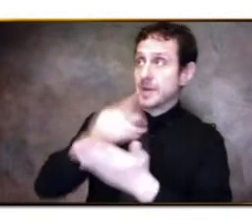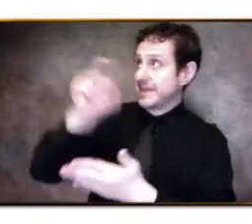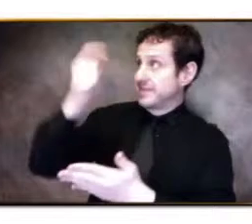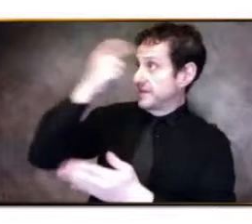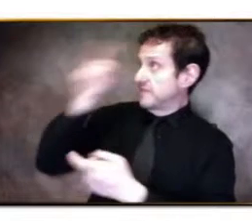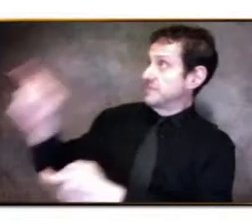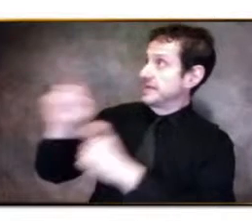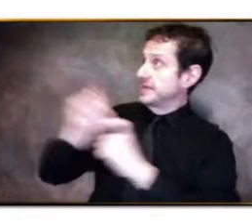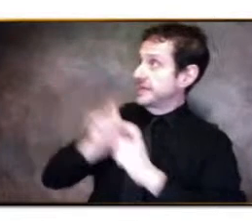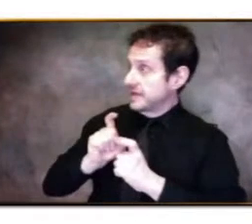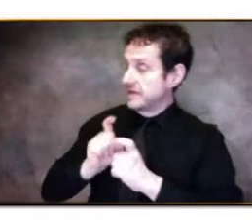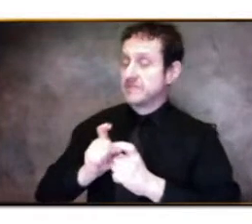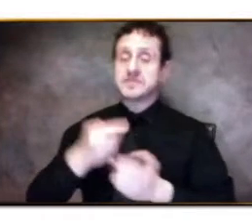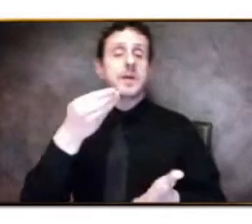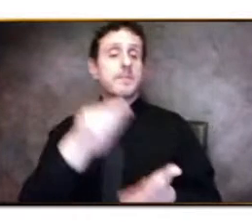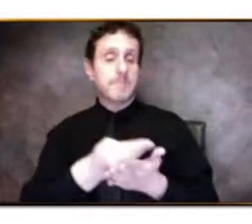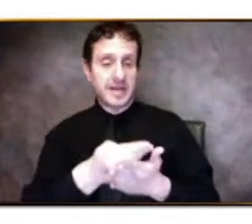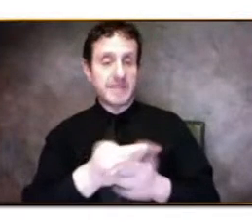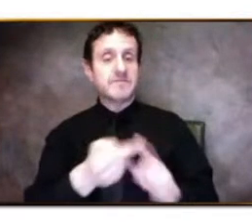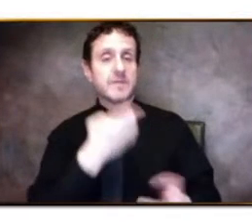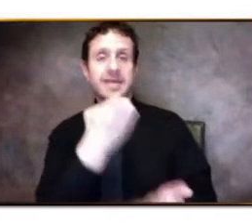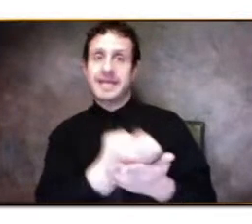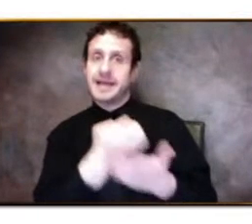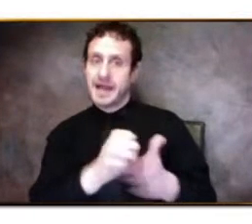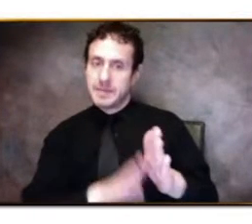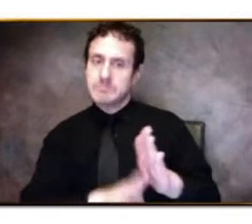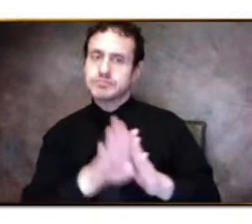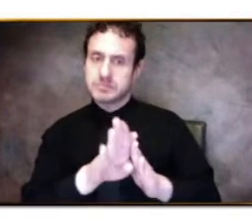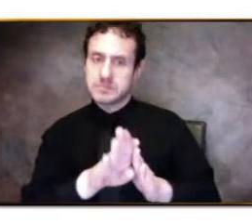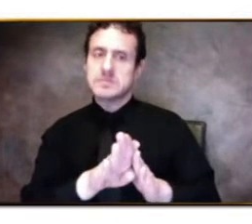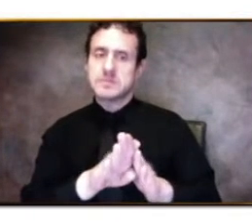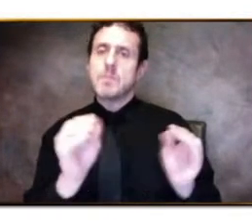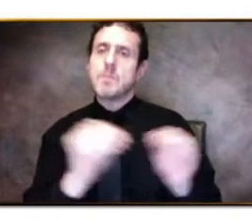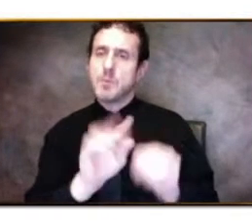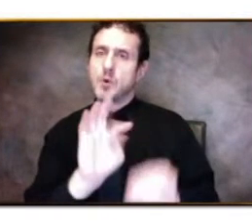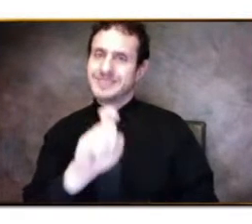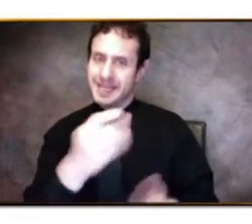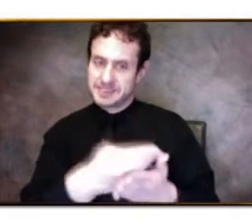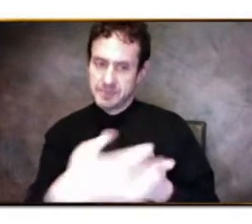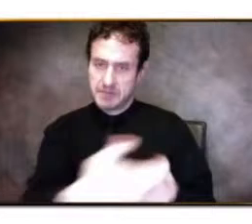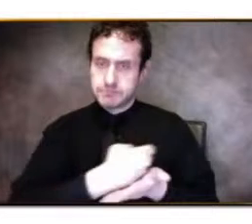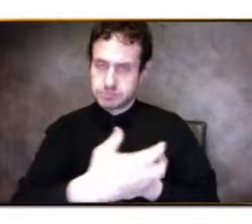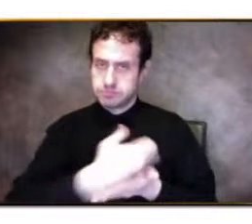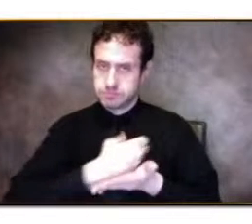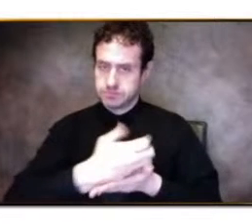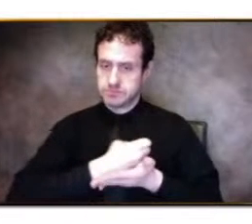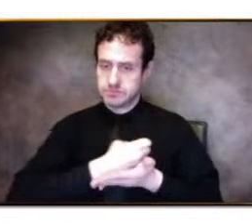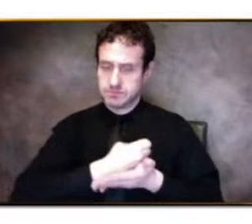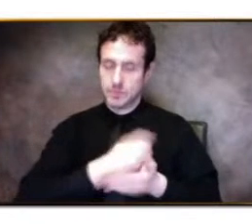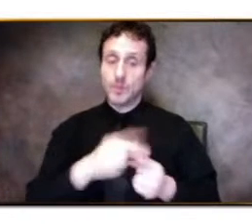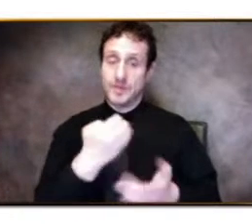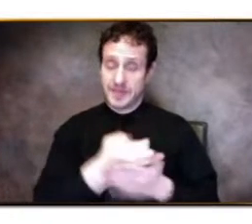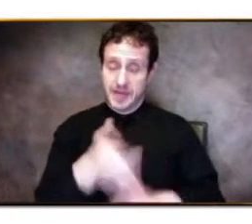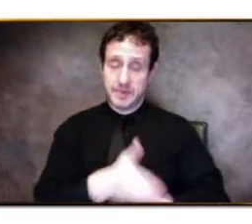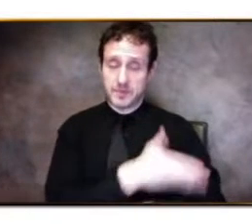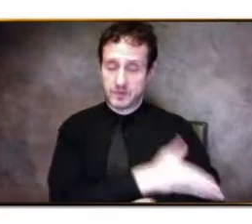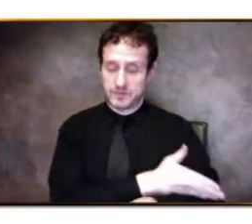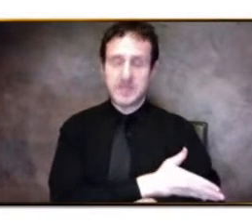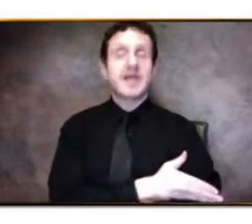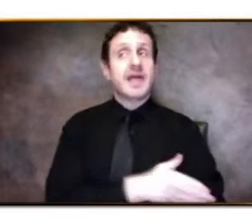greater recovery of revenues to the state as the economy improves, we're going to look to repay